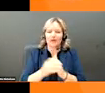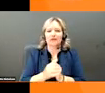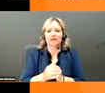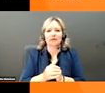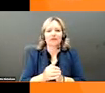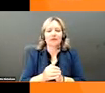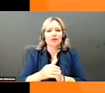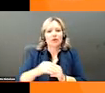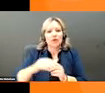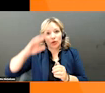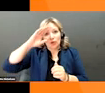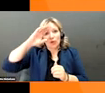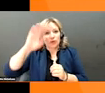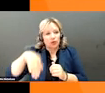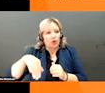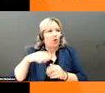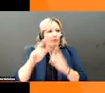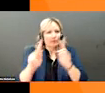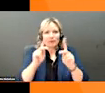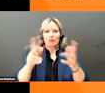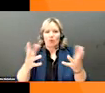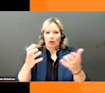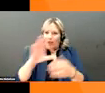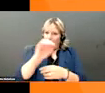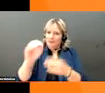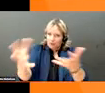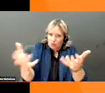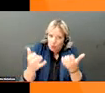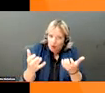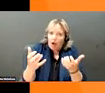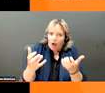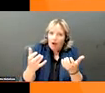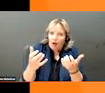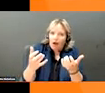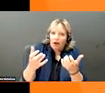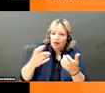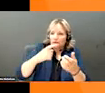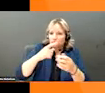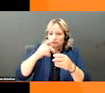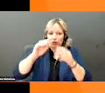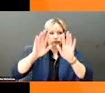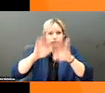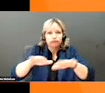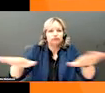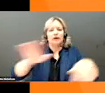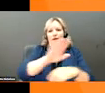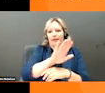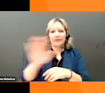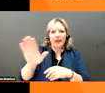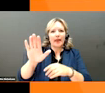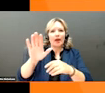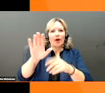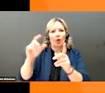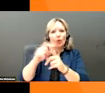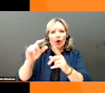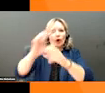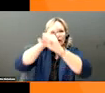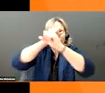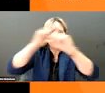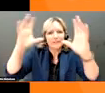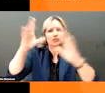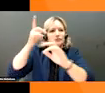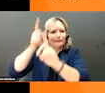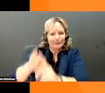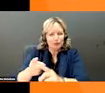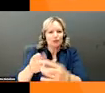be heard. Well, companies want to be heard too. They want to know that you get them. And you do that by